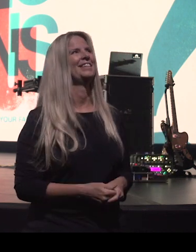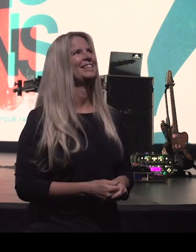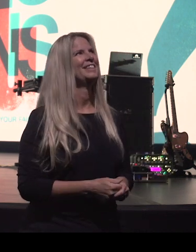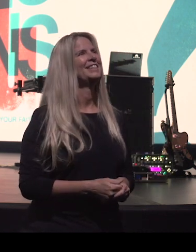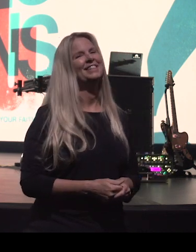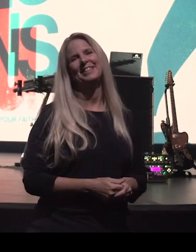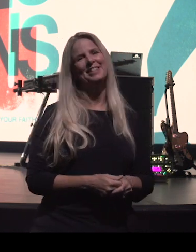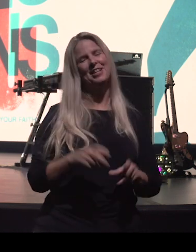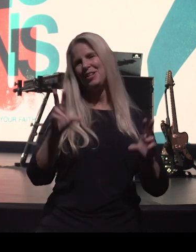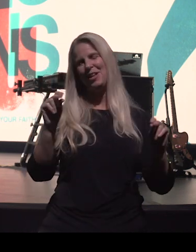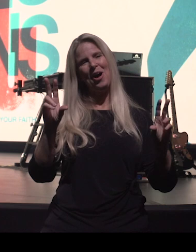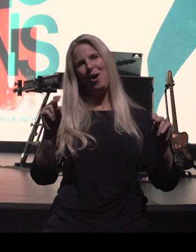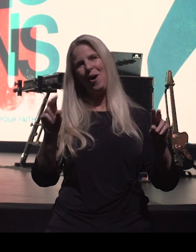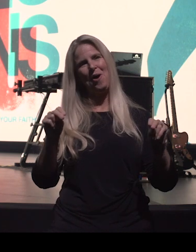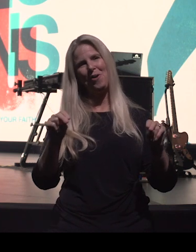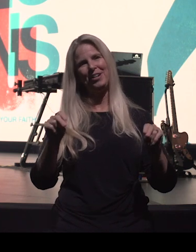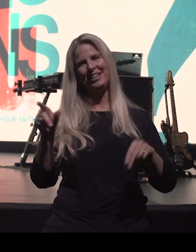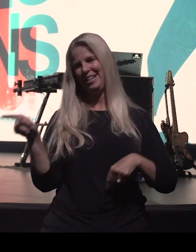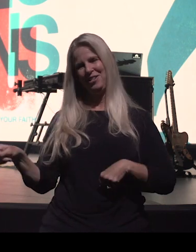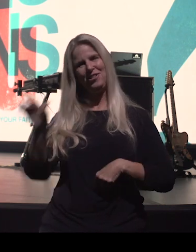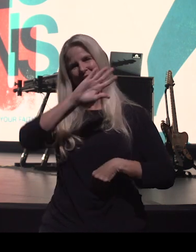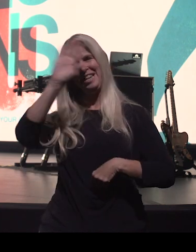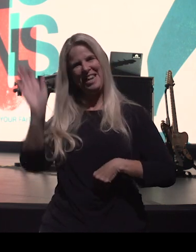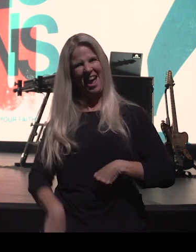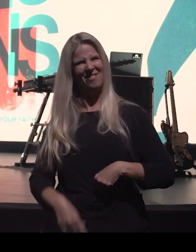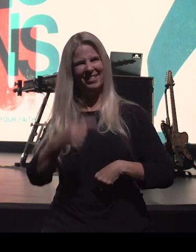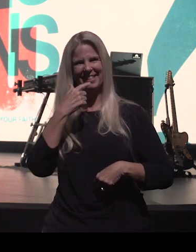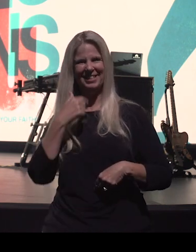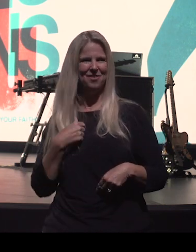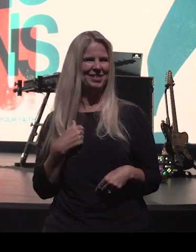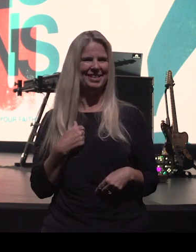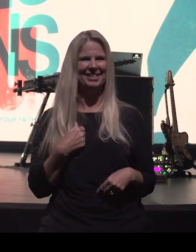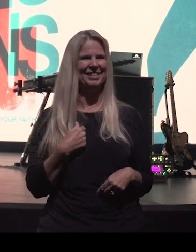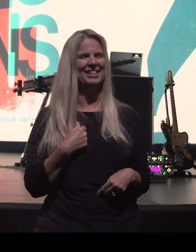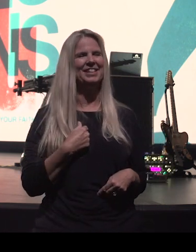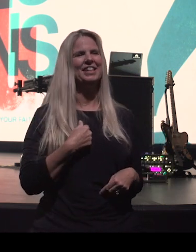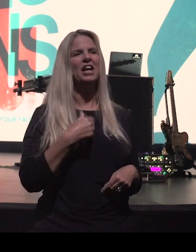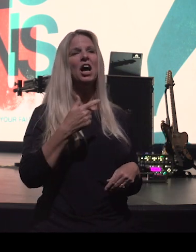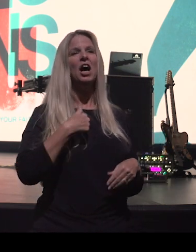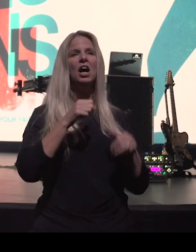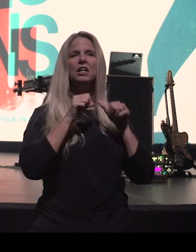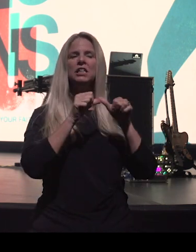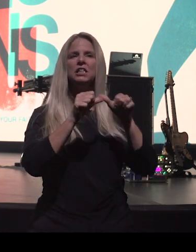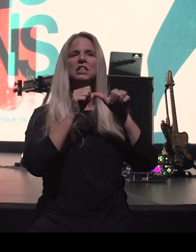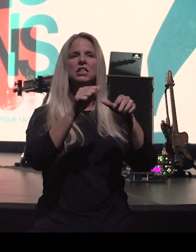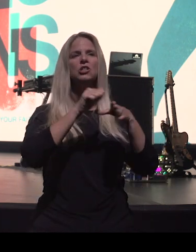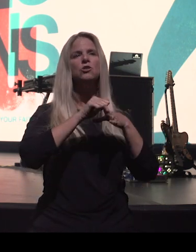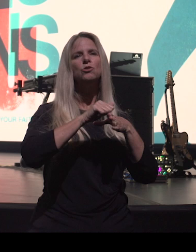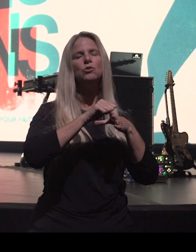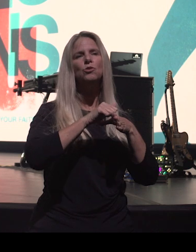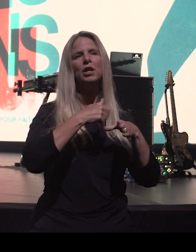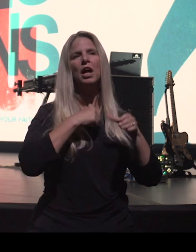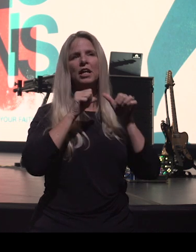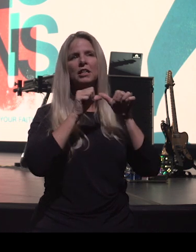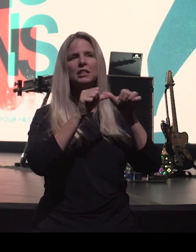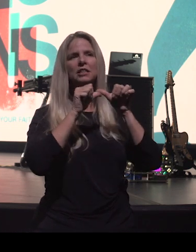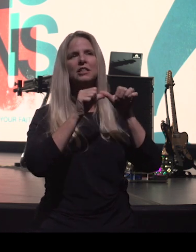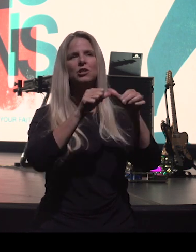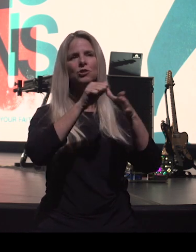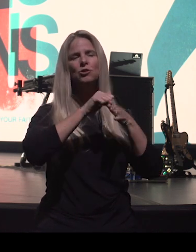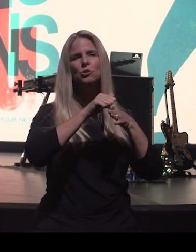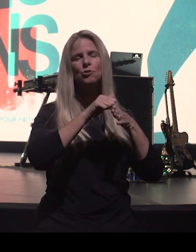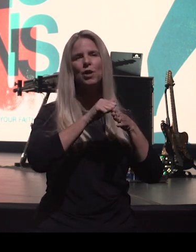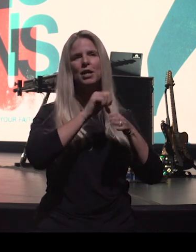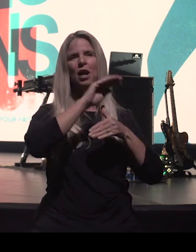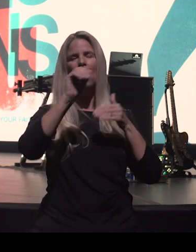She's never said that once in my life, all right? I'm still training because I have to continue to train for the rest of my